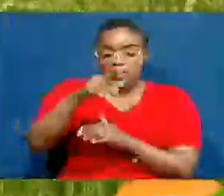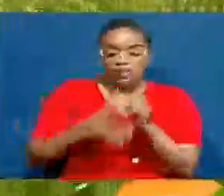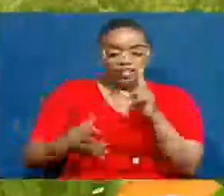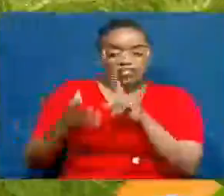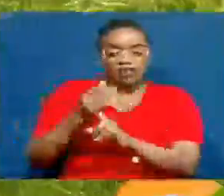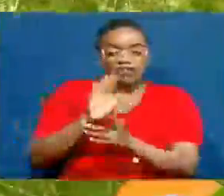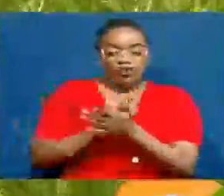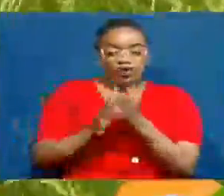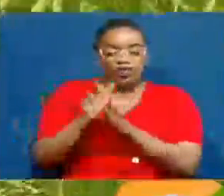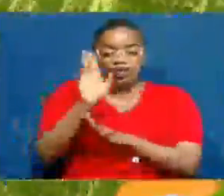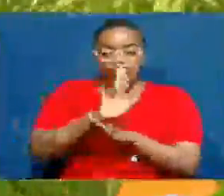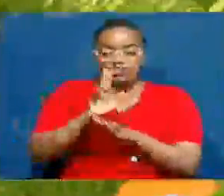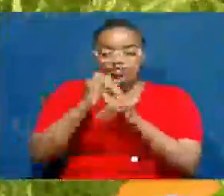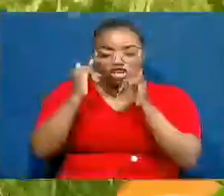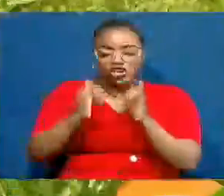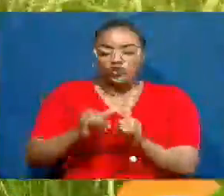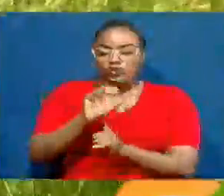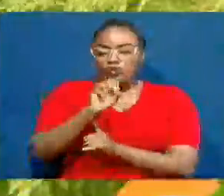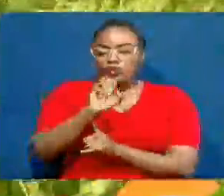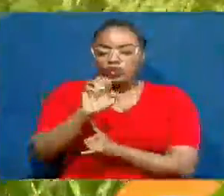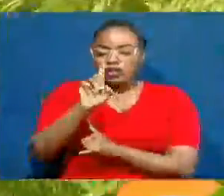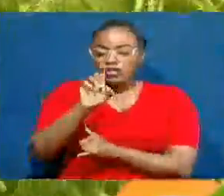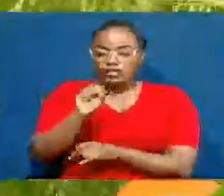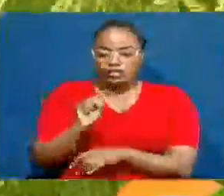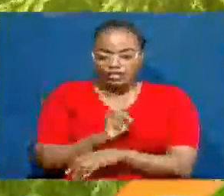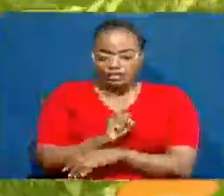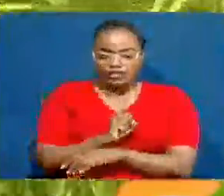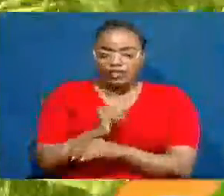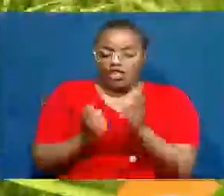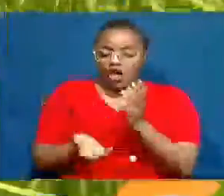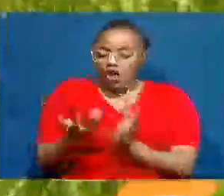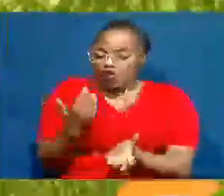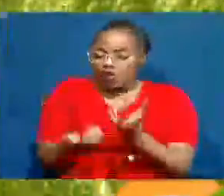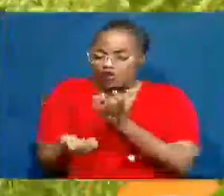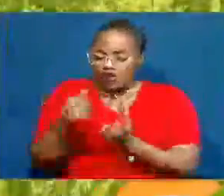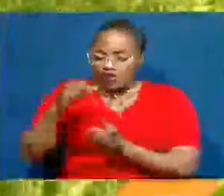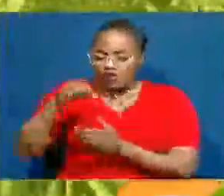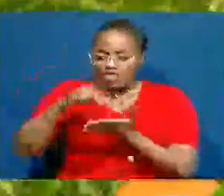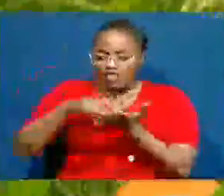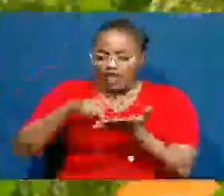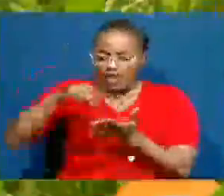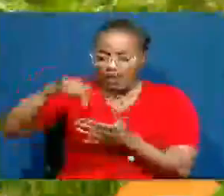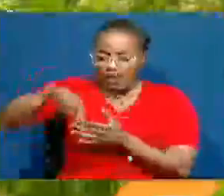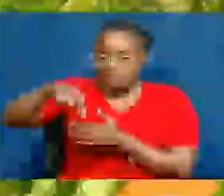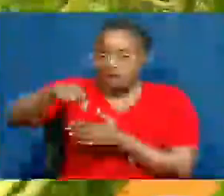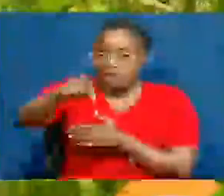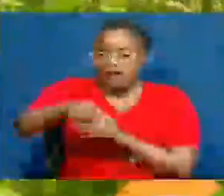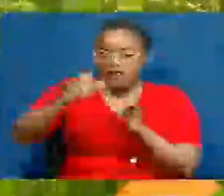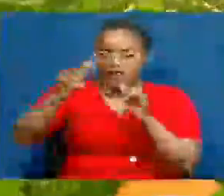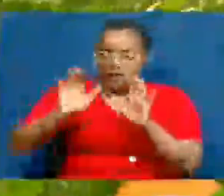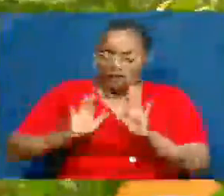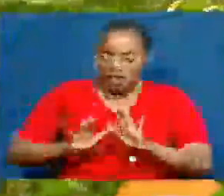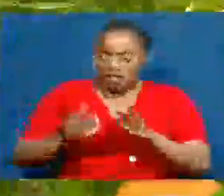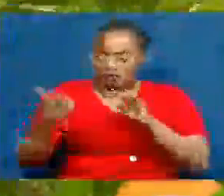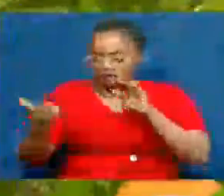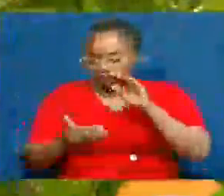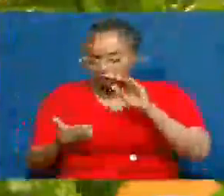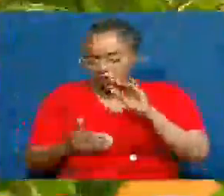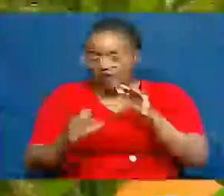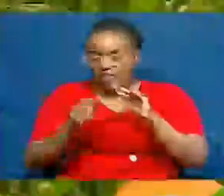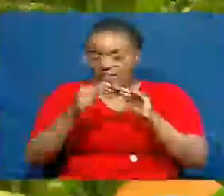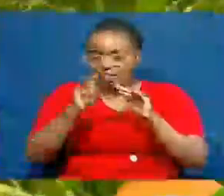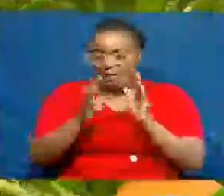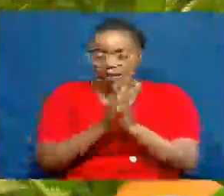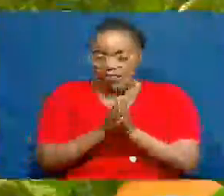without using new seedlings. Instead of uprooting the rice plant, the farmer leaves the lower part of the stem and